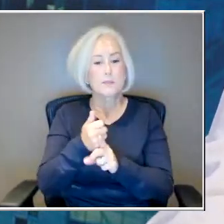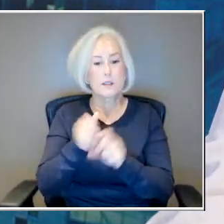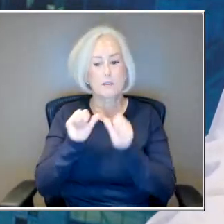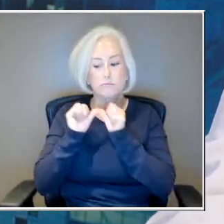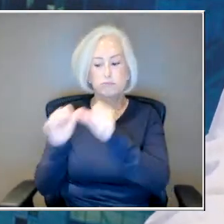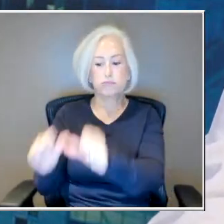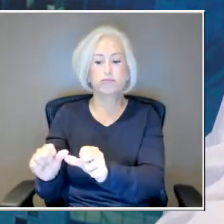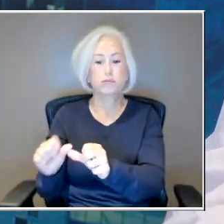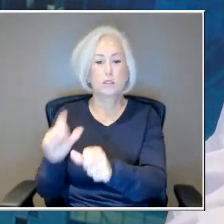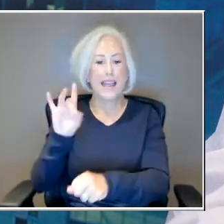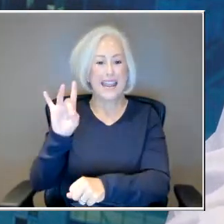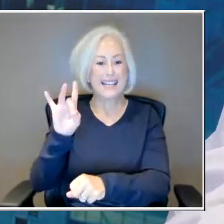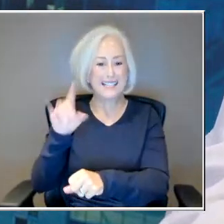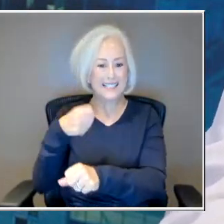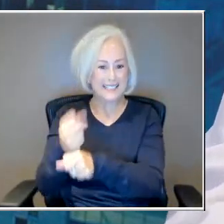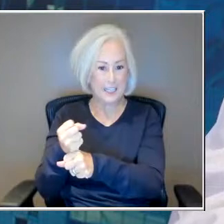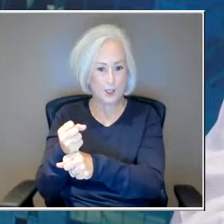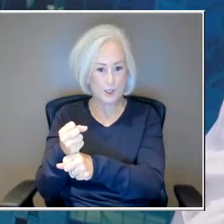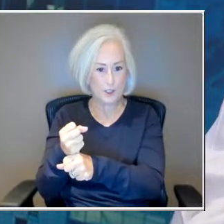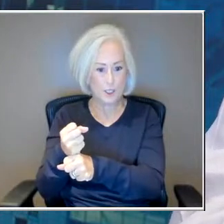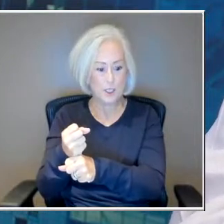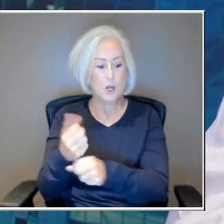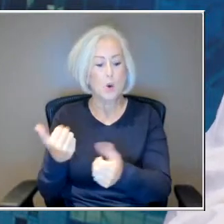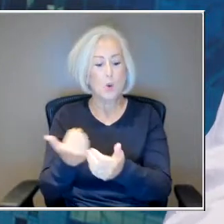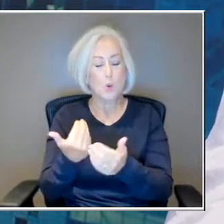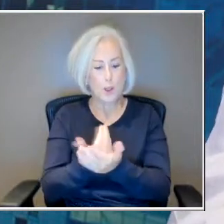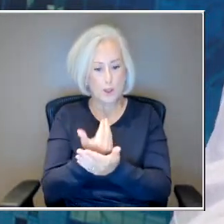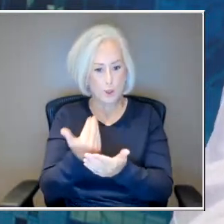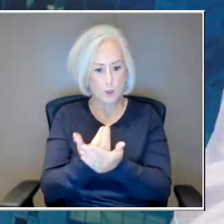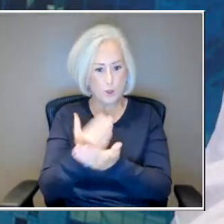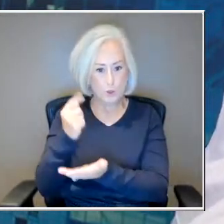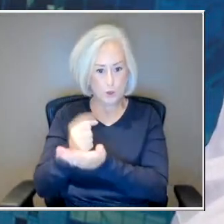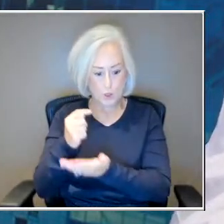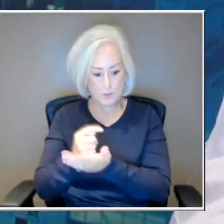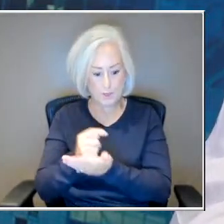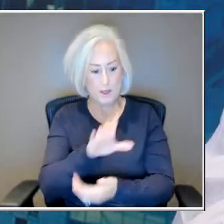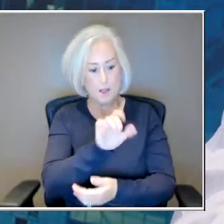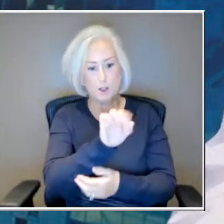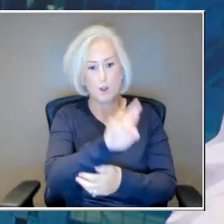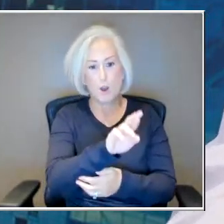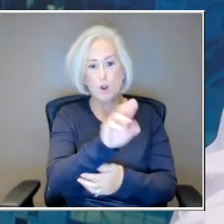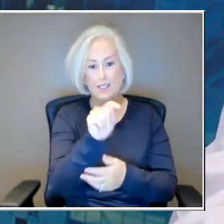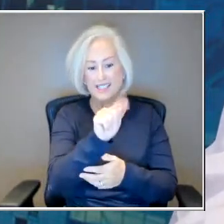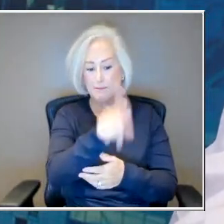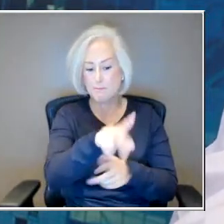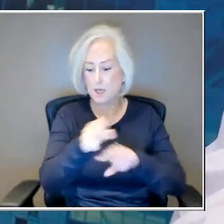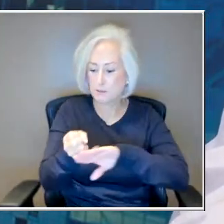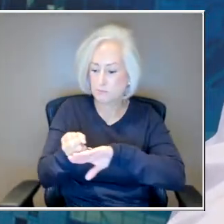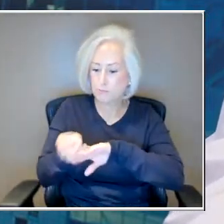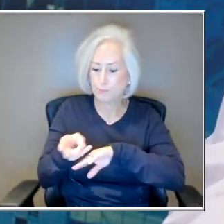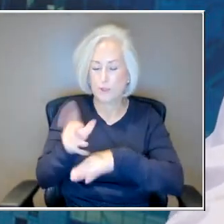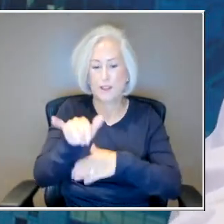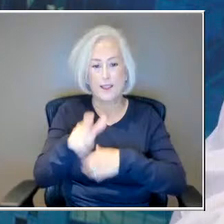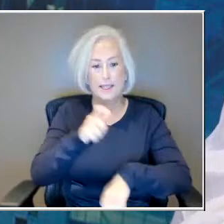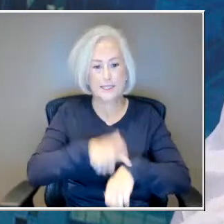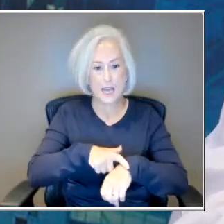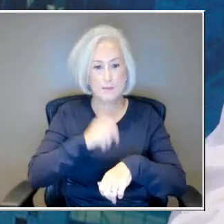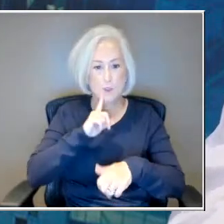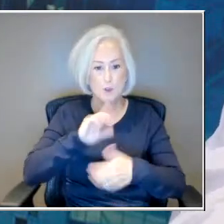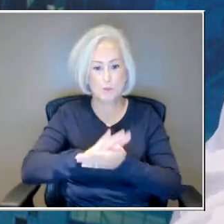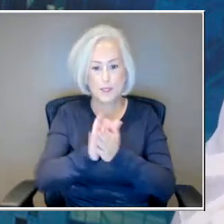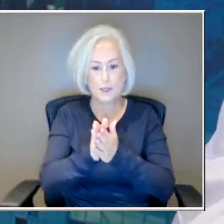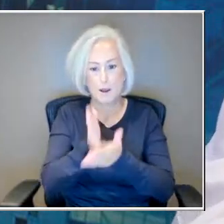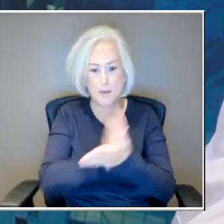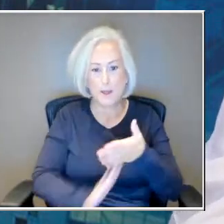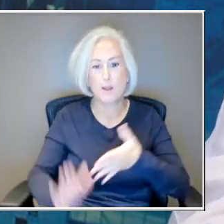least 8 years now with the newer treatments. So CAR T had to beat that time, in order to become first line of therapy. So I think it